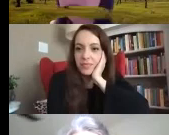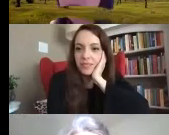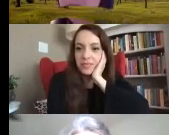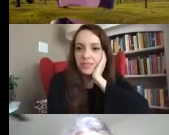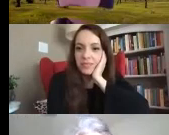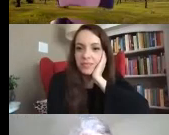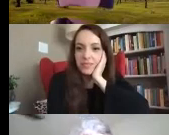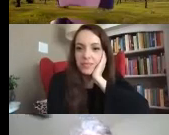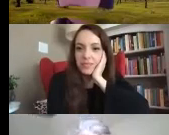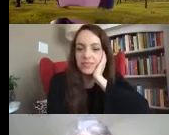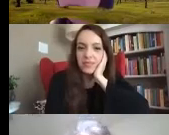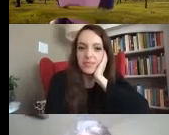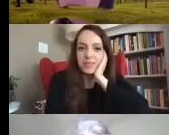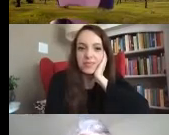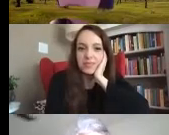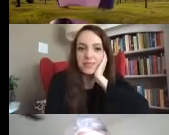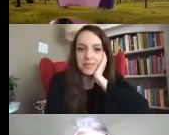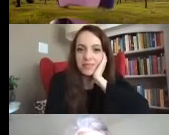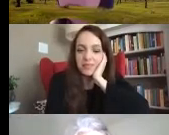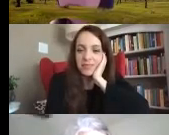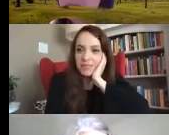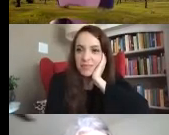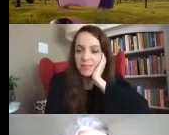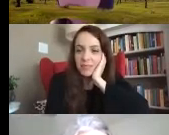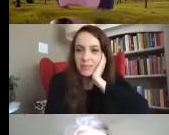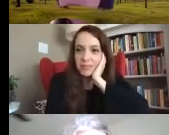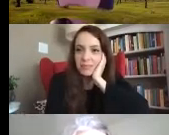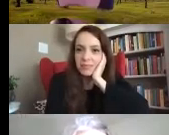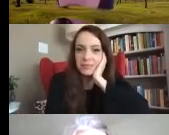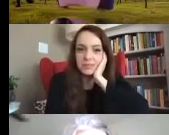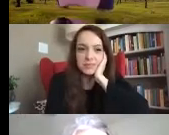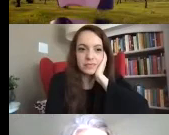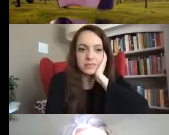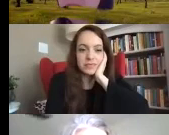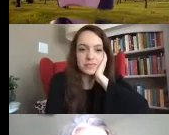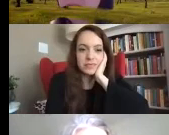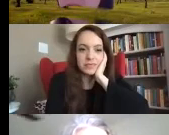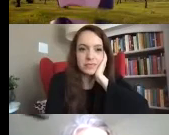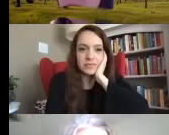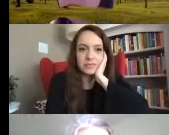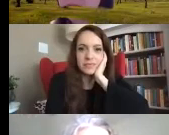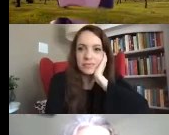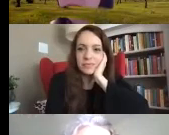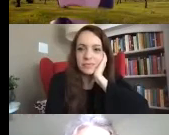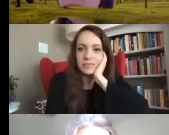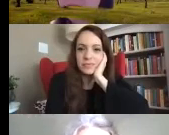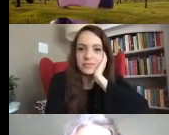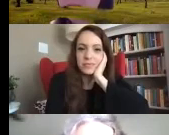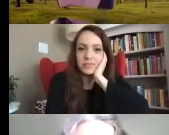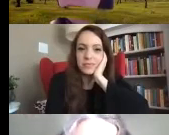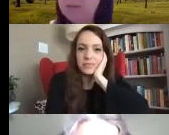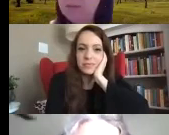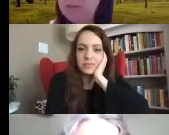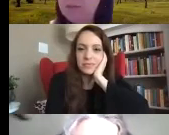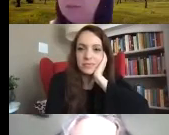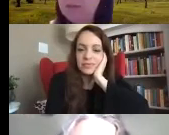Accra on one night, spent the night, the next day flew to Kumasi, and then met Alfred's family.